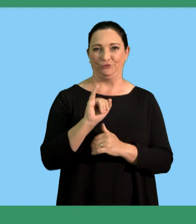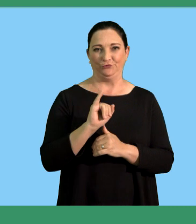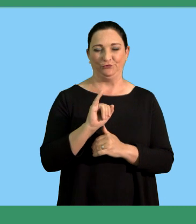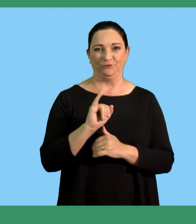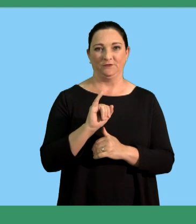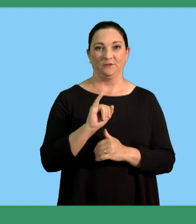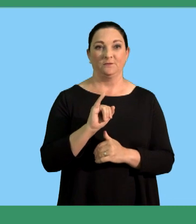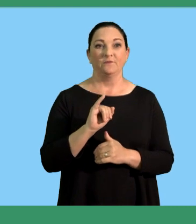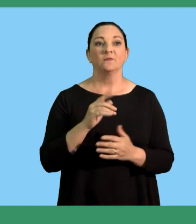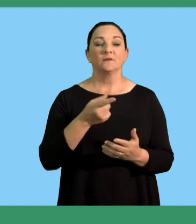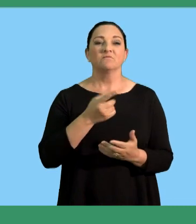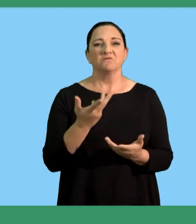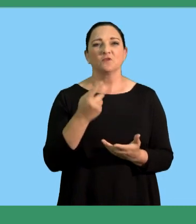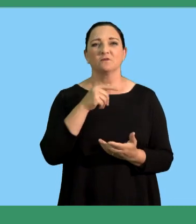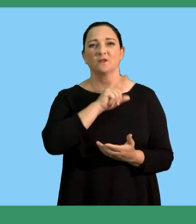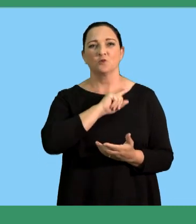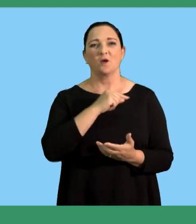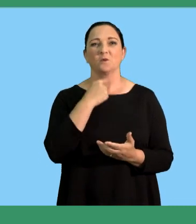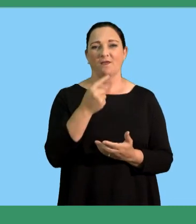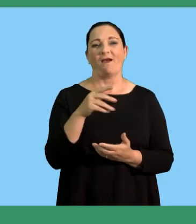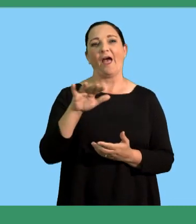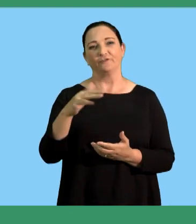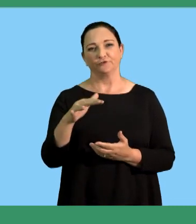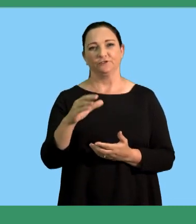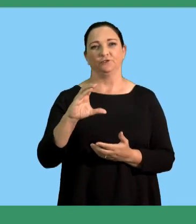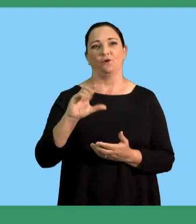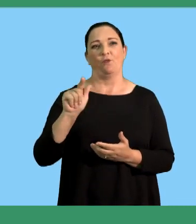occurs here, is what we call average clause.